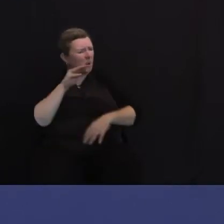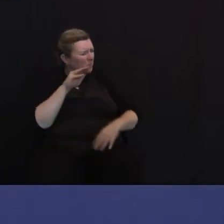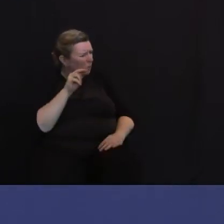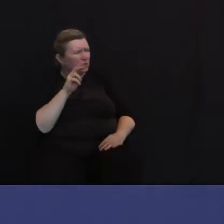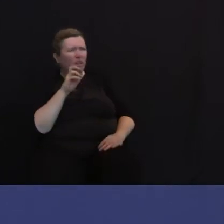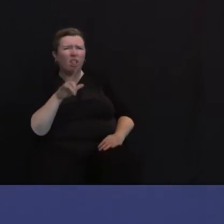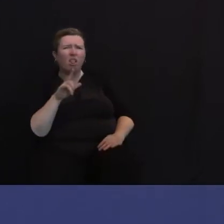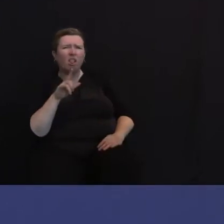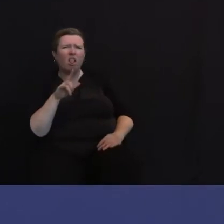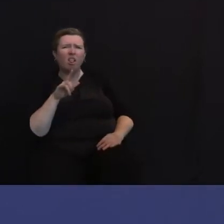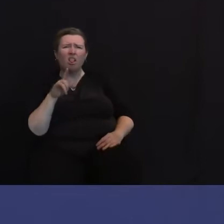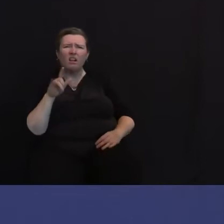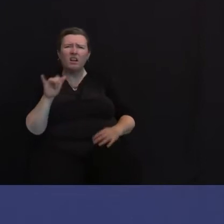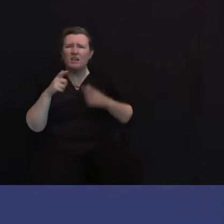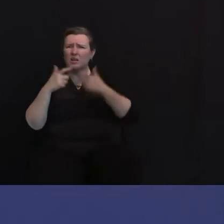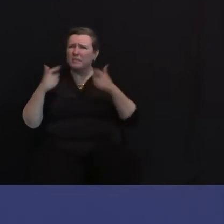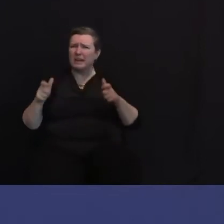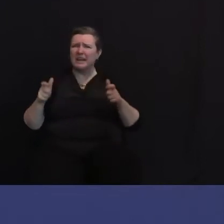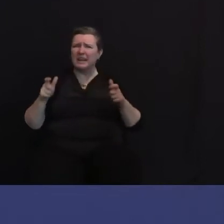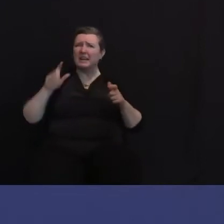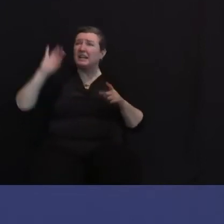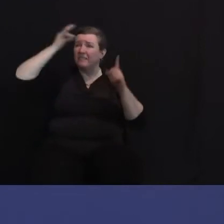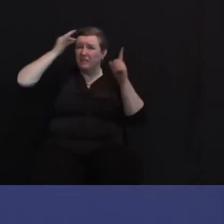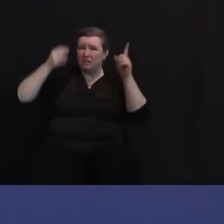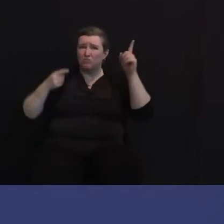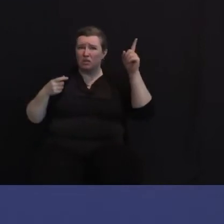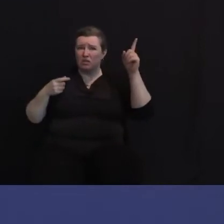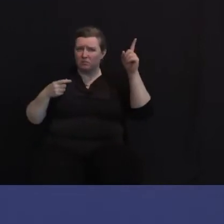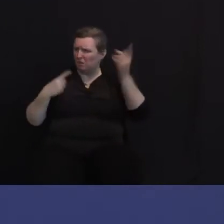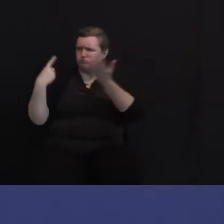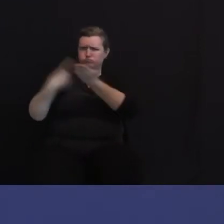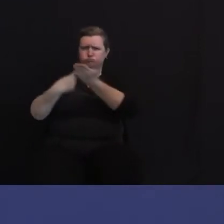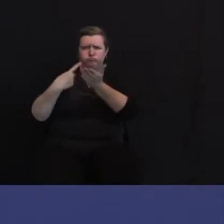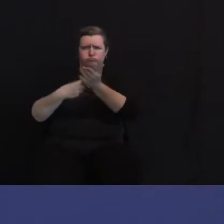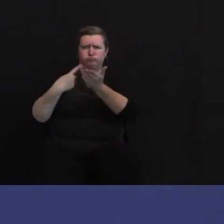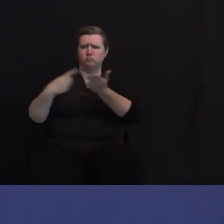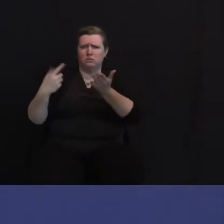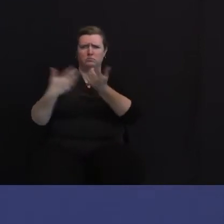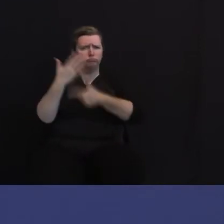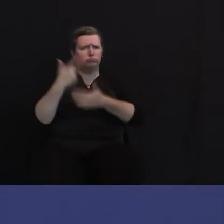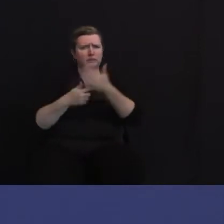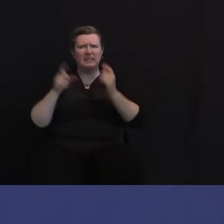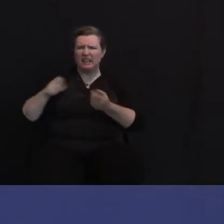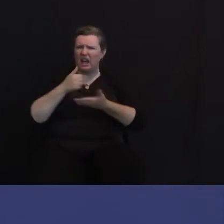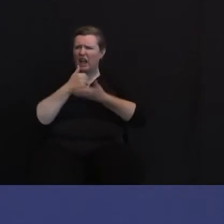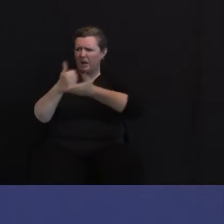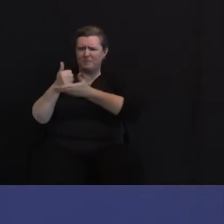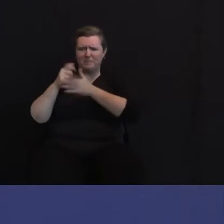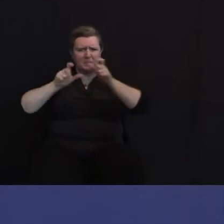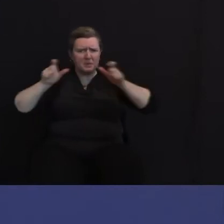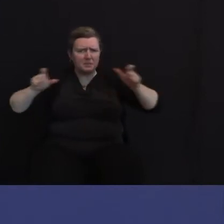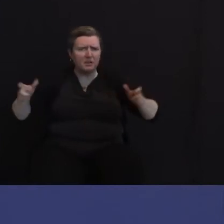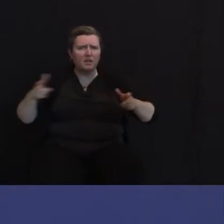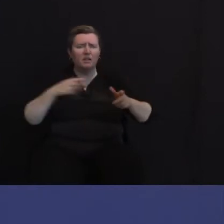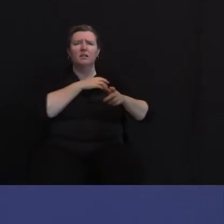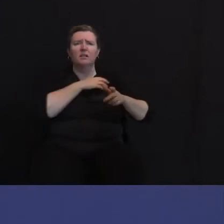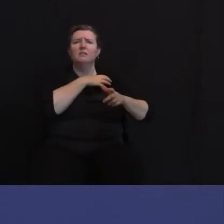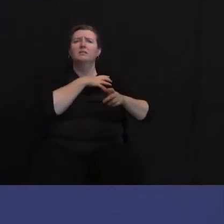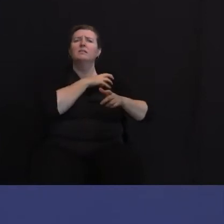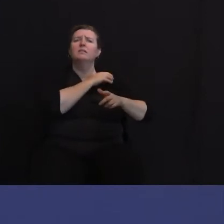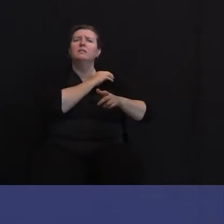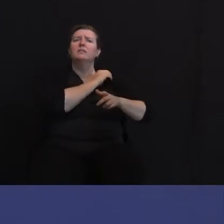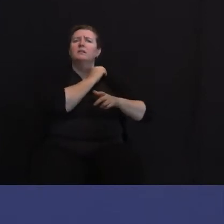health experts have been pounding that drum, that it's a potential game changer. God bless Bonnie Watson-Coleman, by the way. Keep her in your